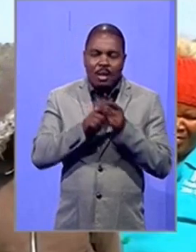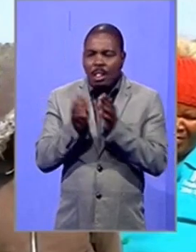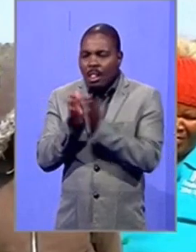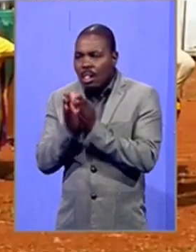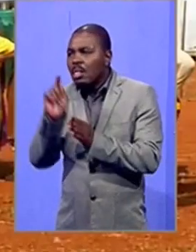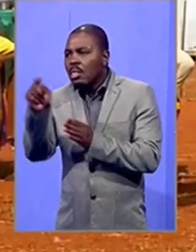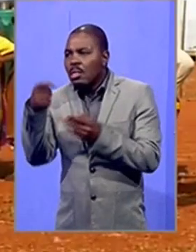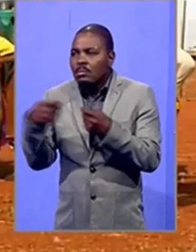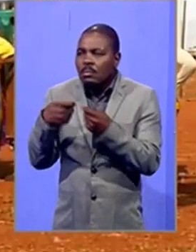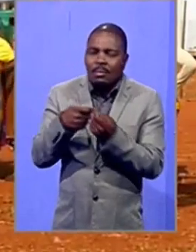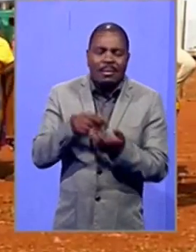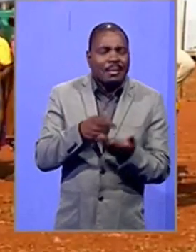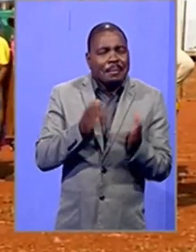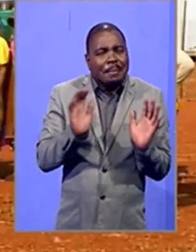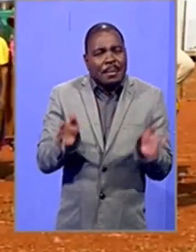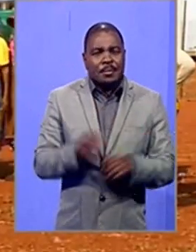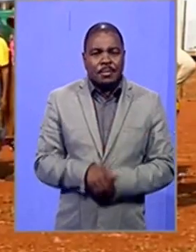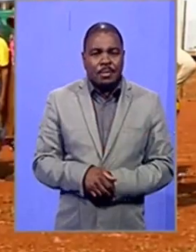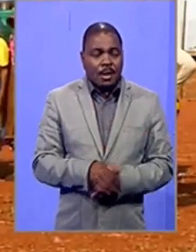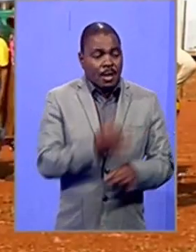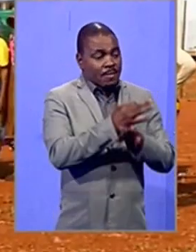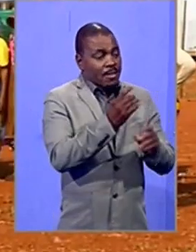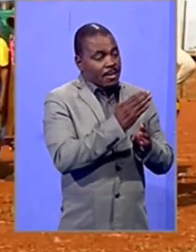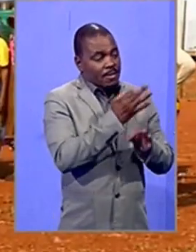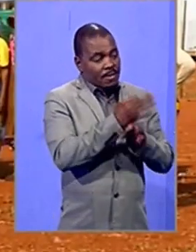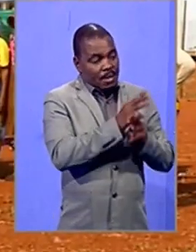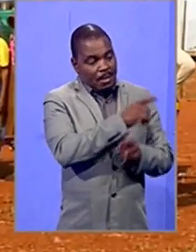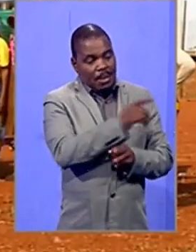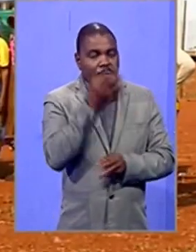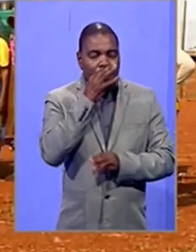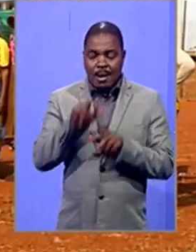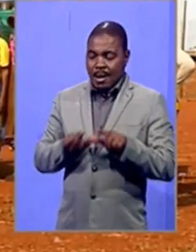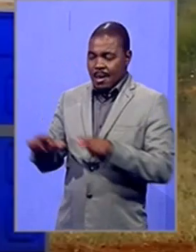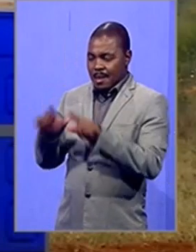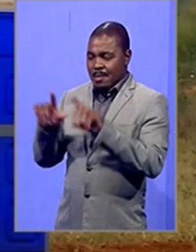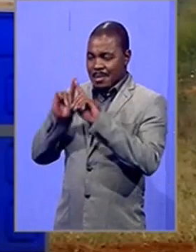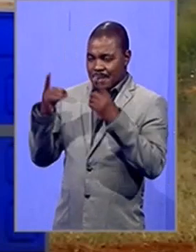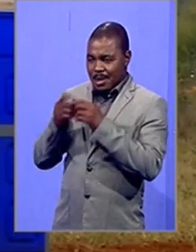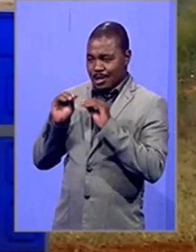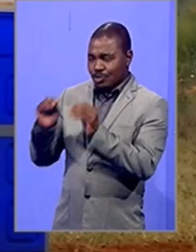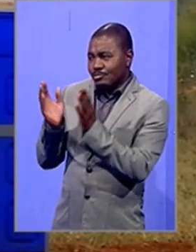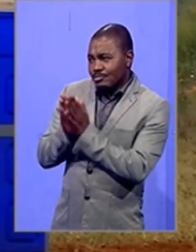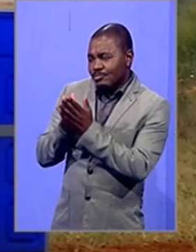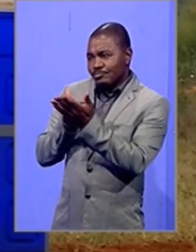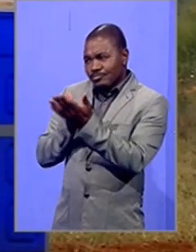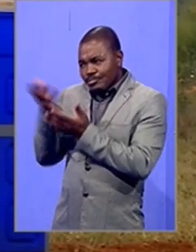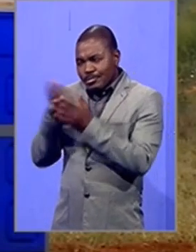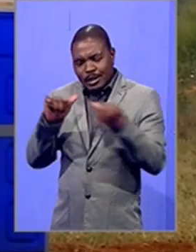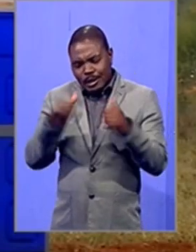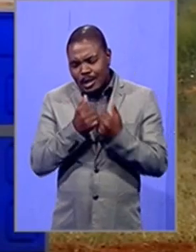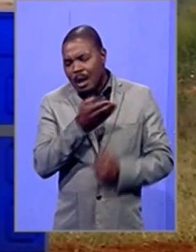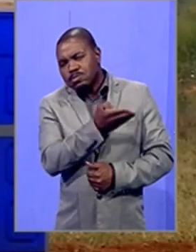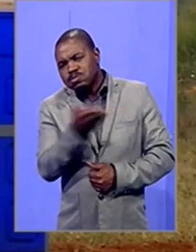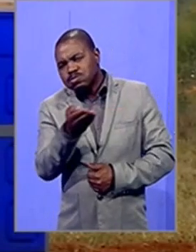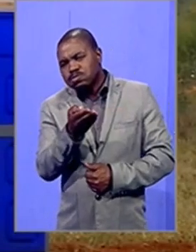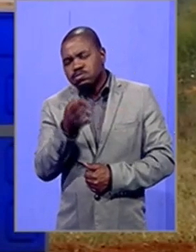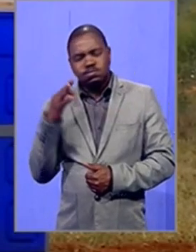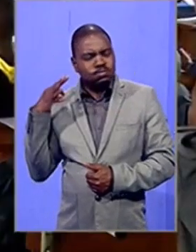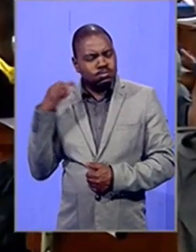tša di-donation. Batswadi ba re ba lekile go boledišana le kgoro ya thuto ka Limpopo malebana le ditlhotlho tšeo Barutwana ba itemogela go tšona tšatši